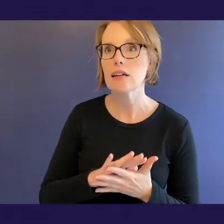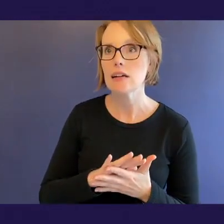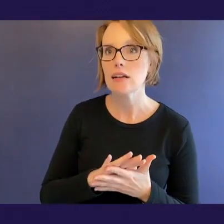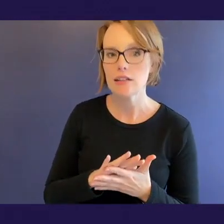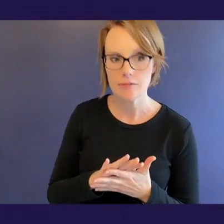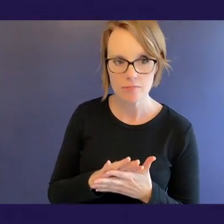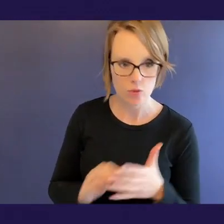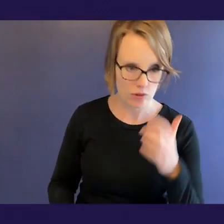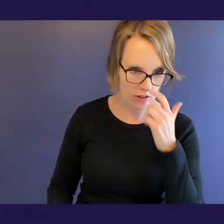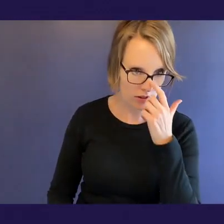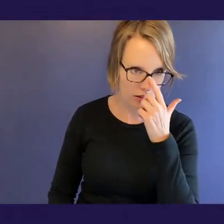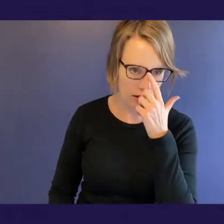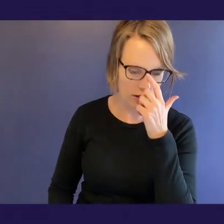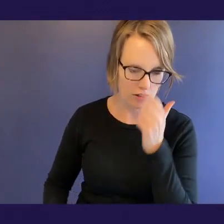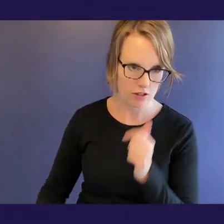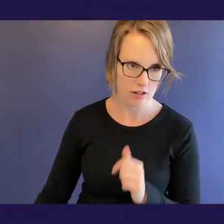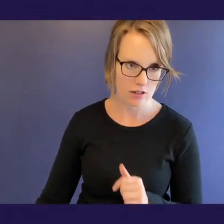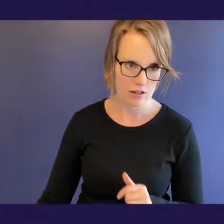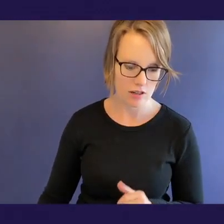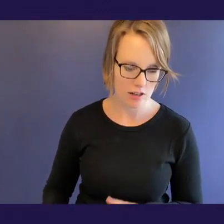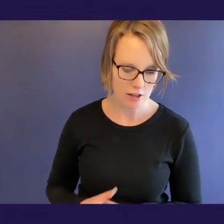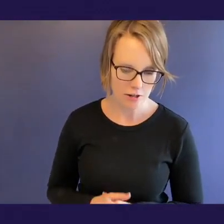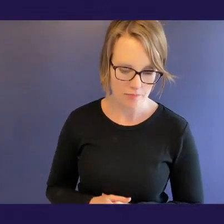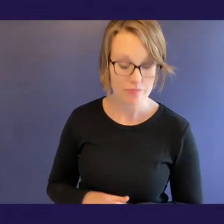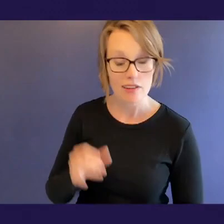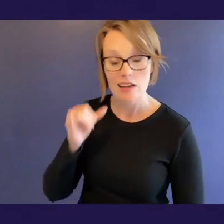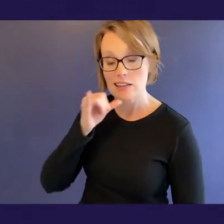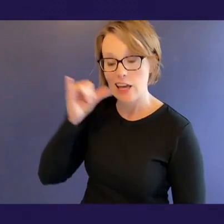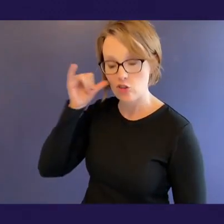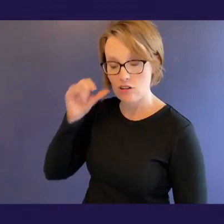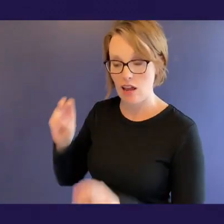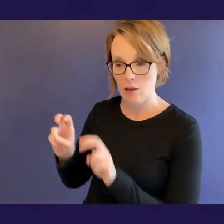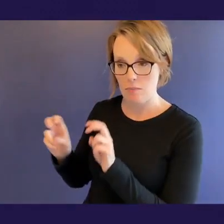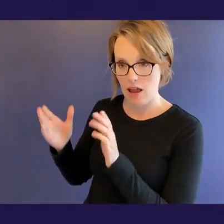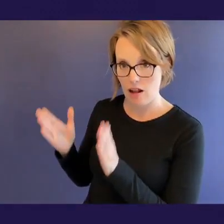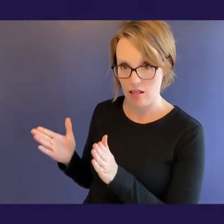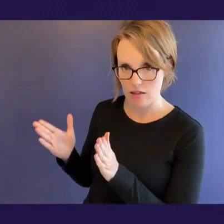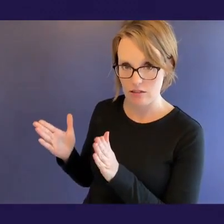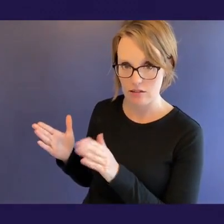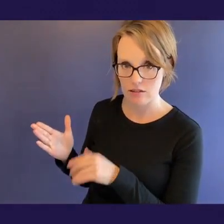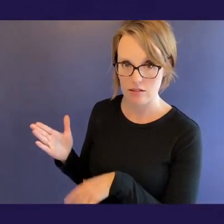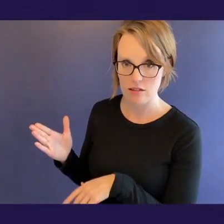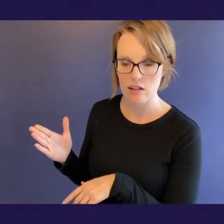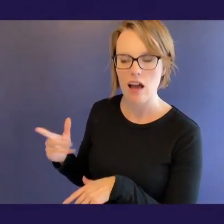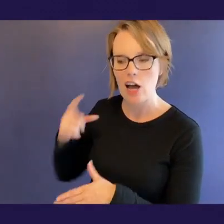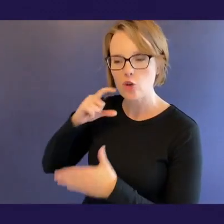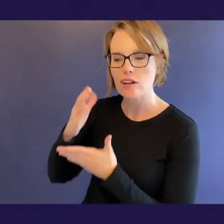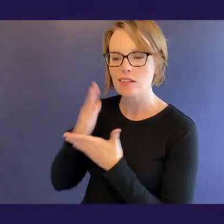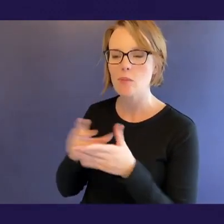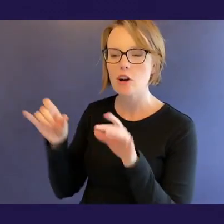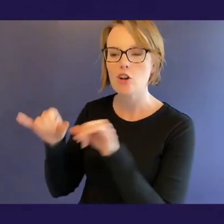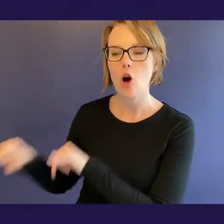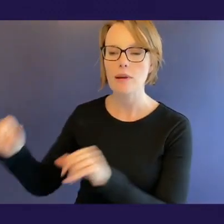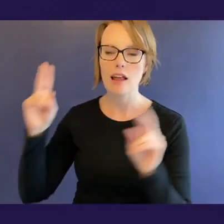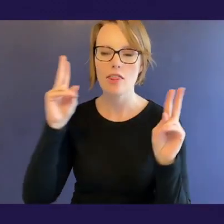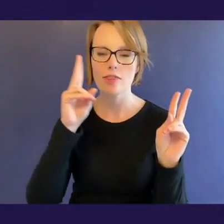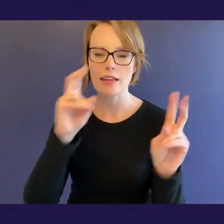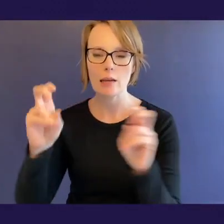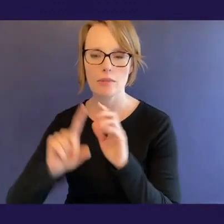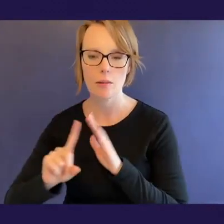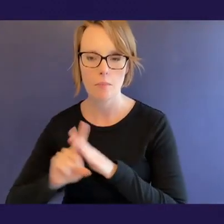information. And from yesterday's panelists, we heard some themes emerge that